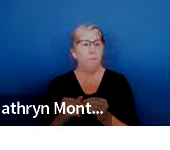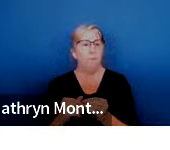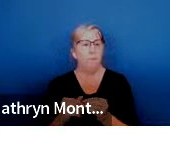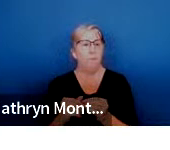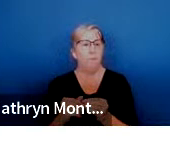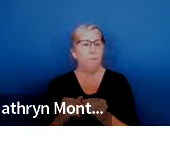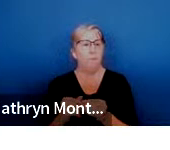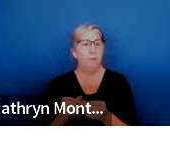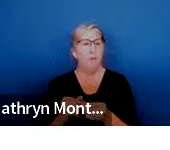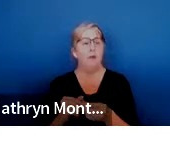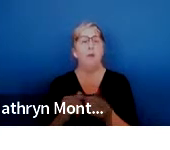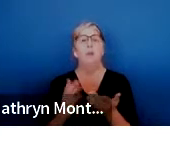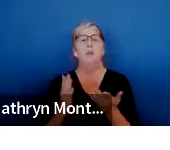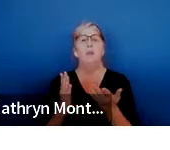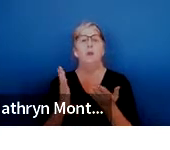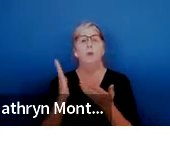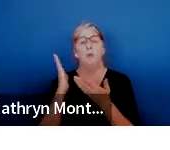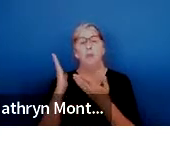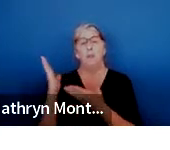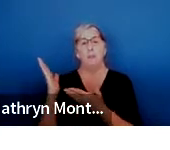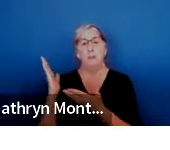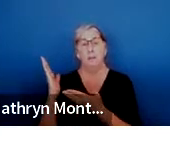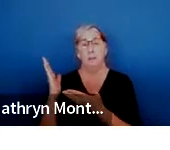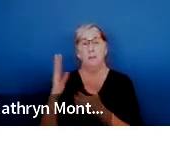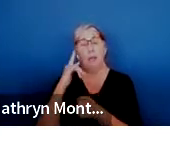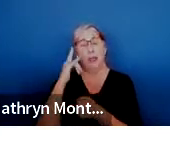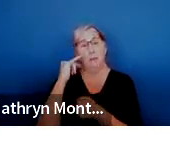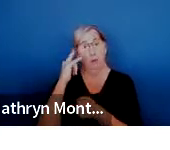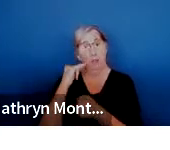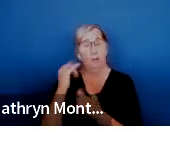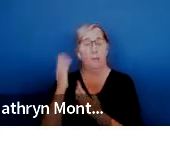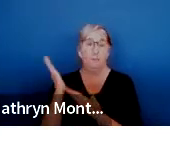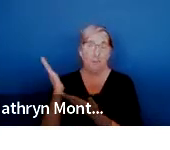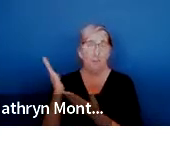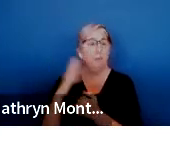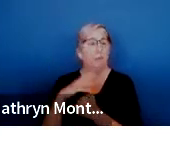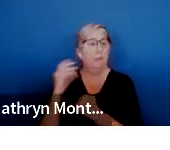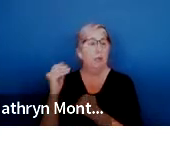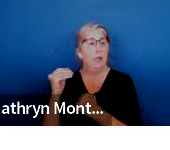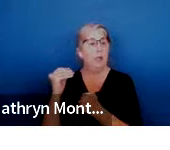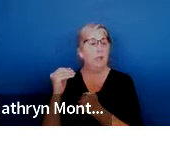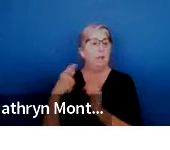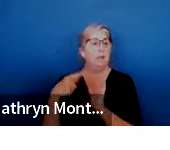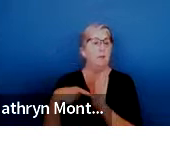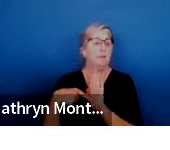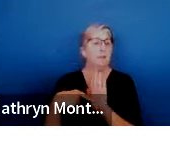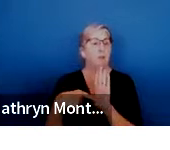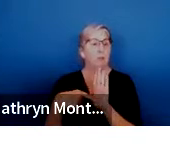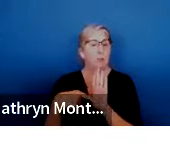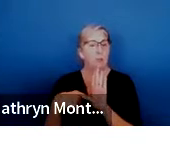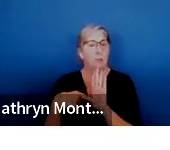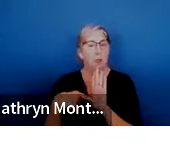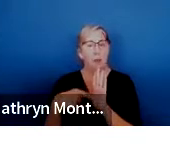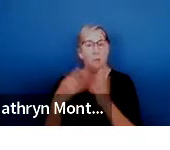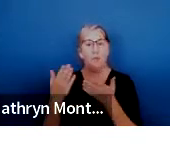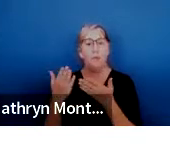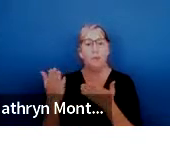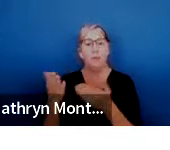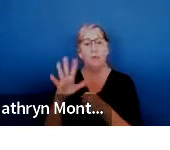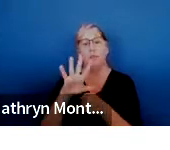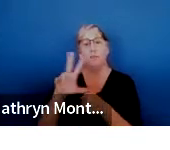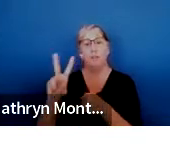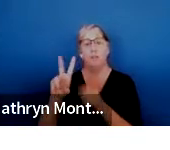So this is the map of California, and it is featuring the proposed